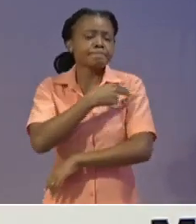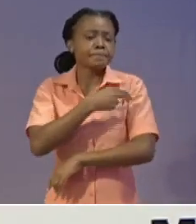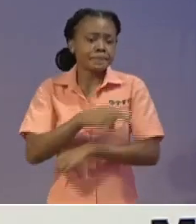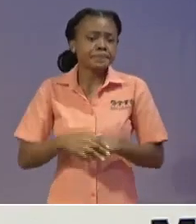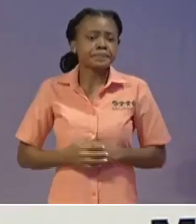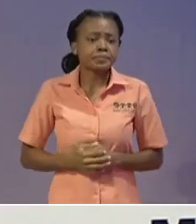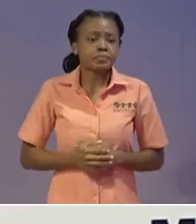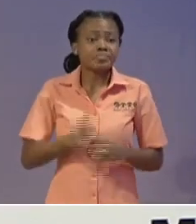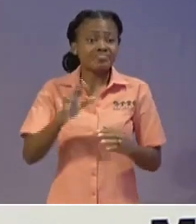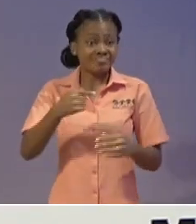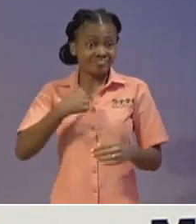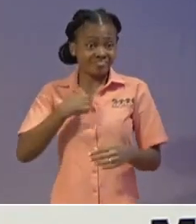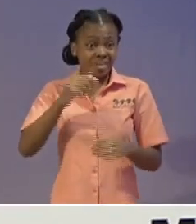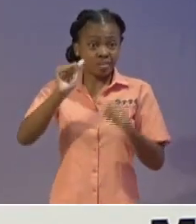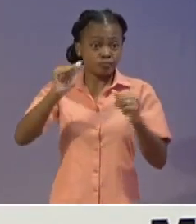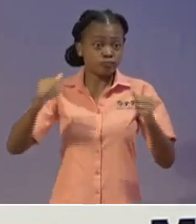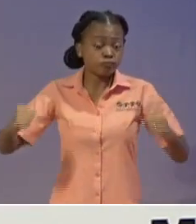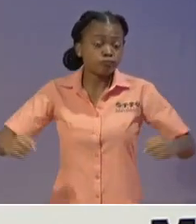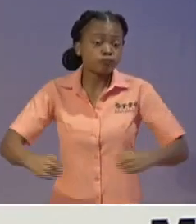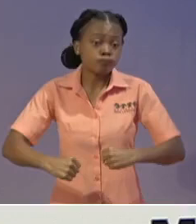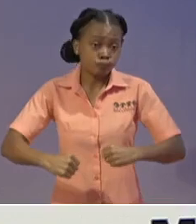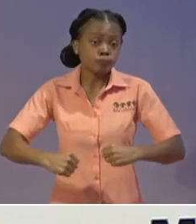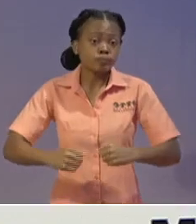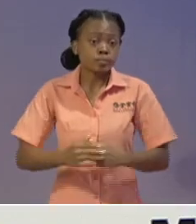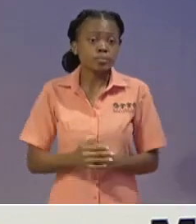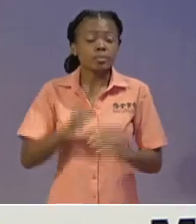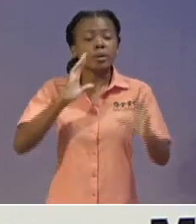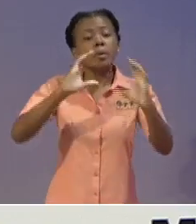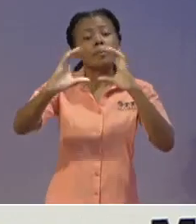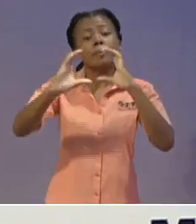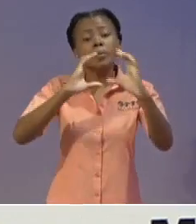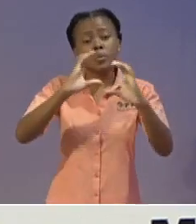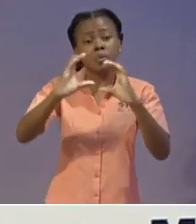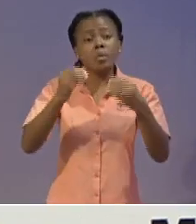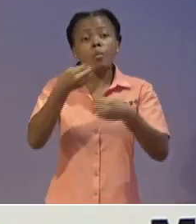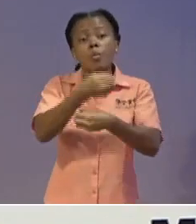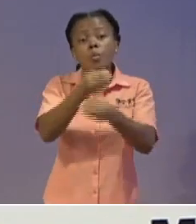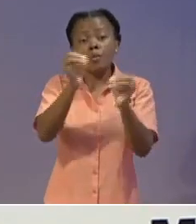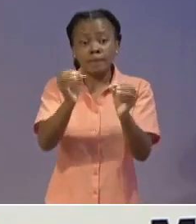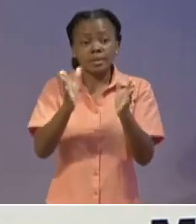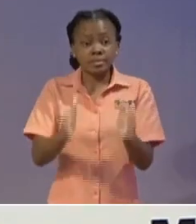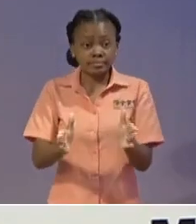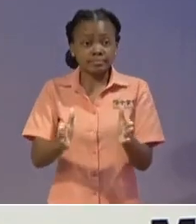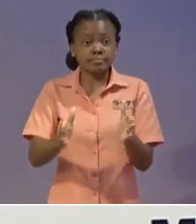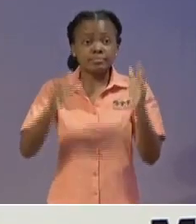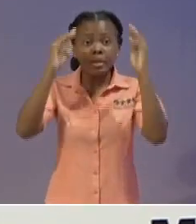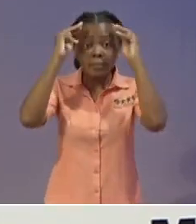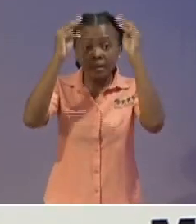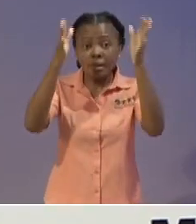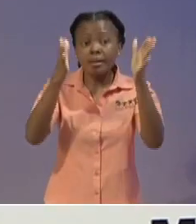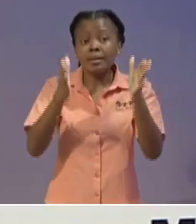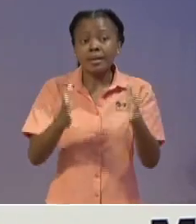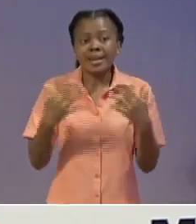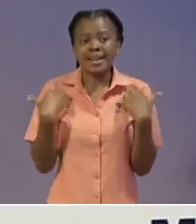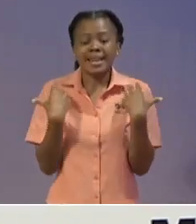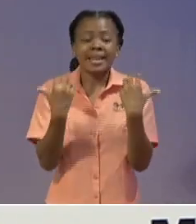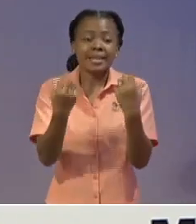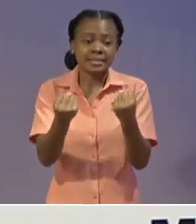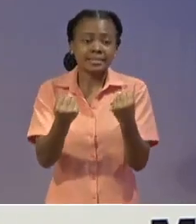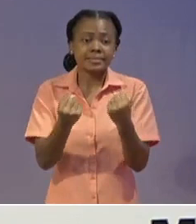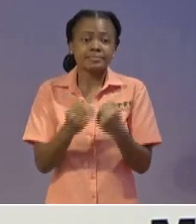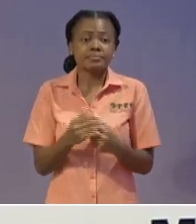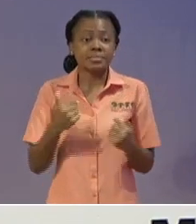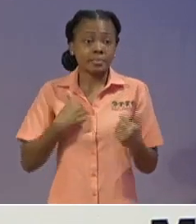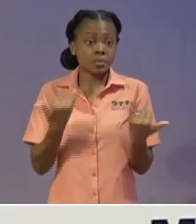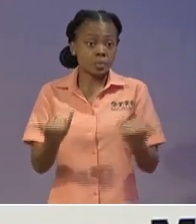Al Alexander, Senior Corporate Communications Officer in the Ministry of Health, and I will be the moderator for this morning's